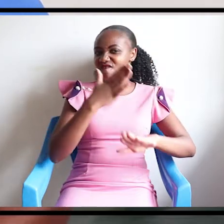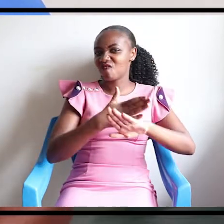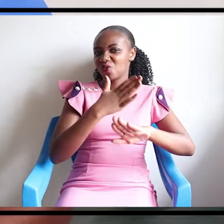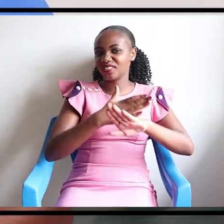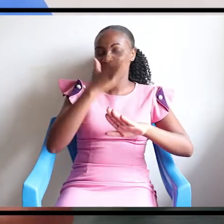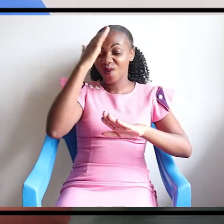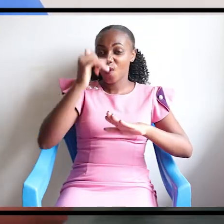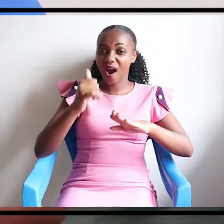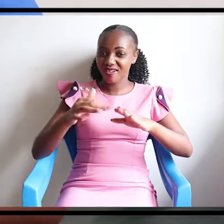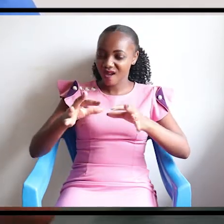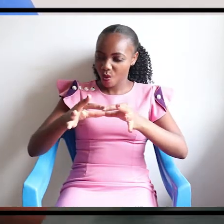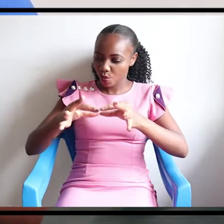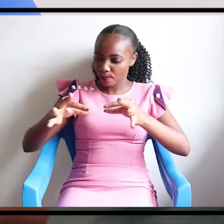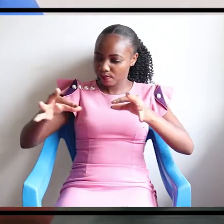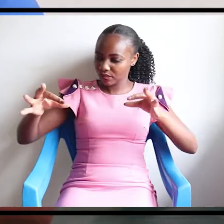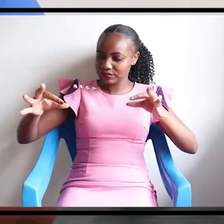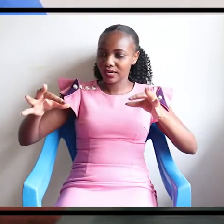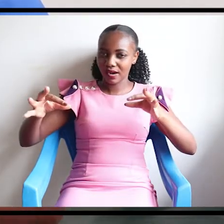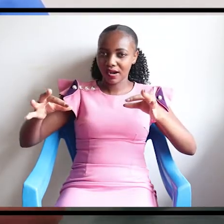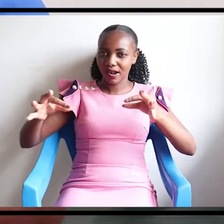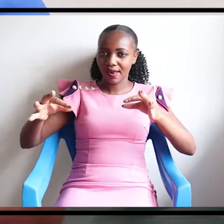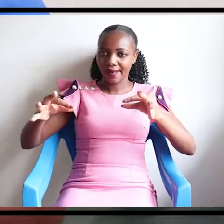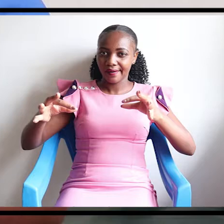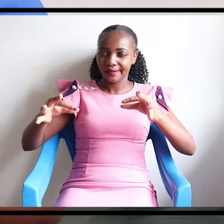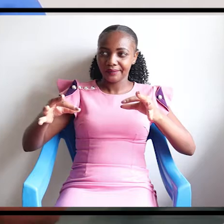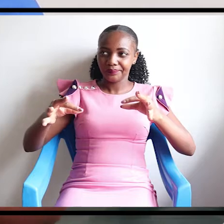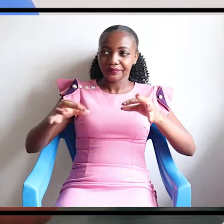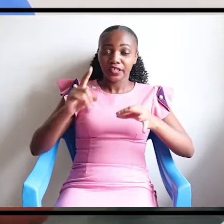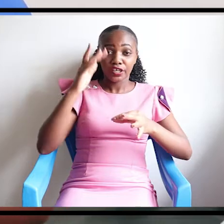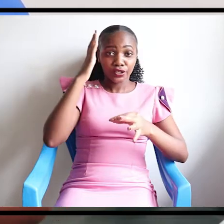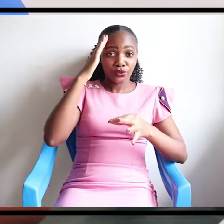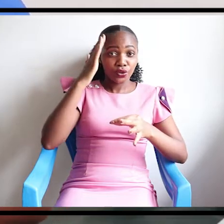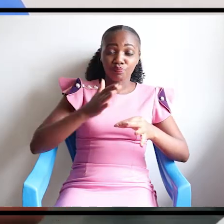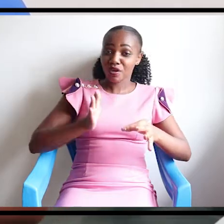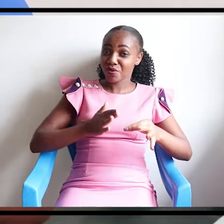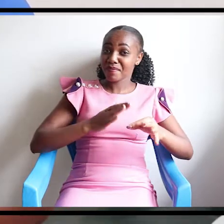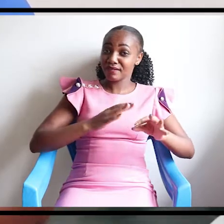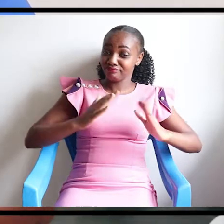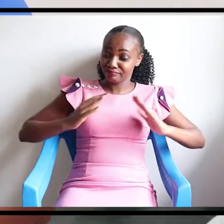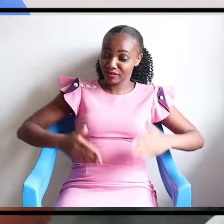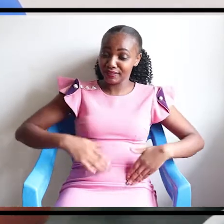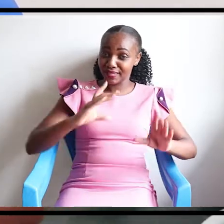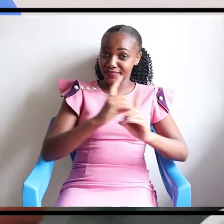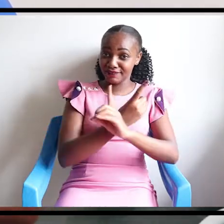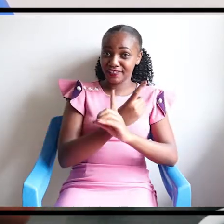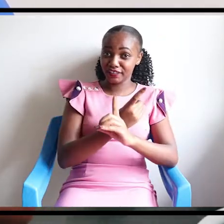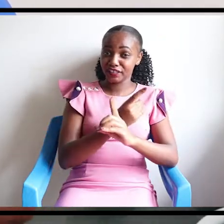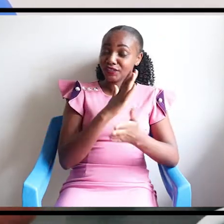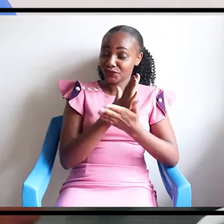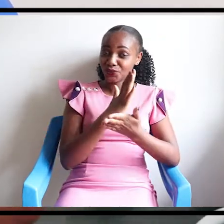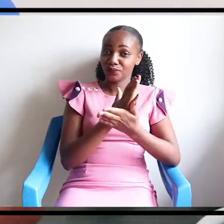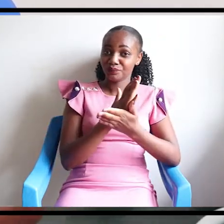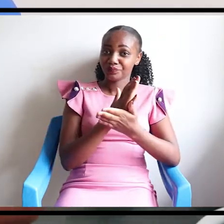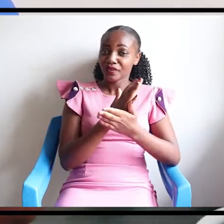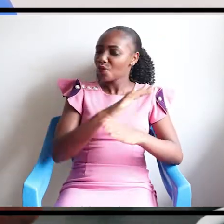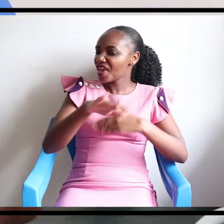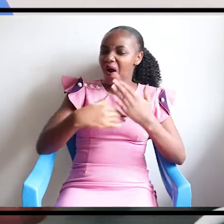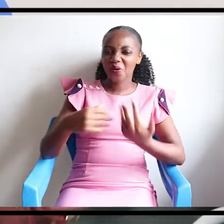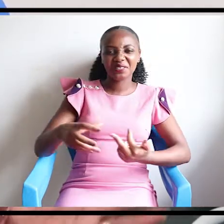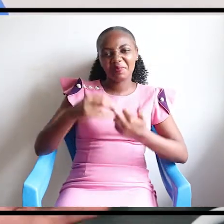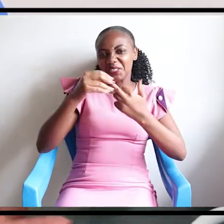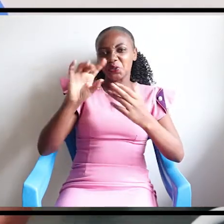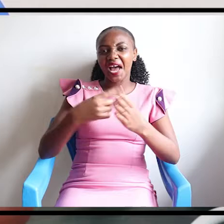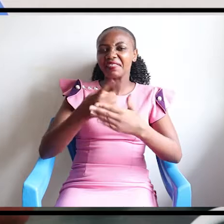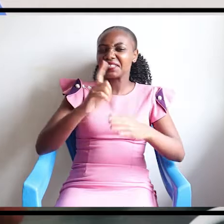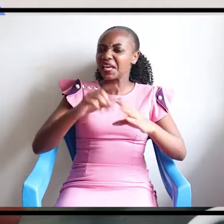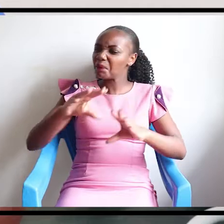length. If the women, the anatomy is different. We are all created different. Like I said, we are all unique. So if you go